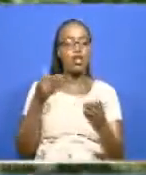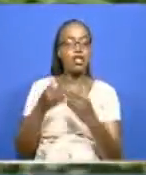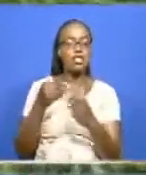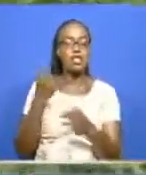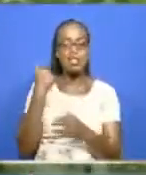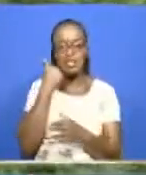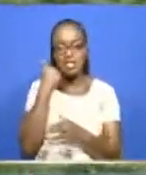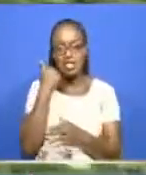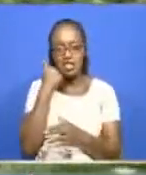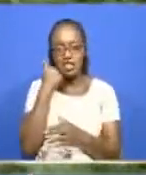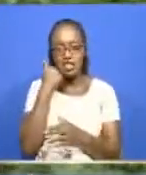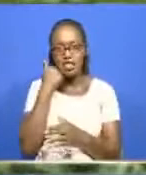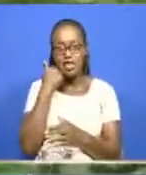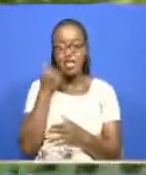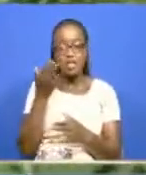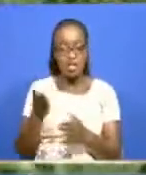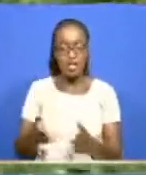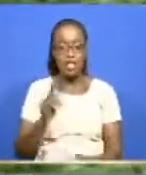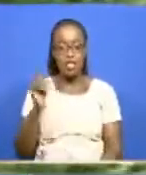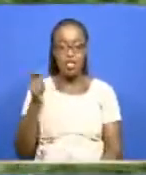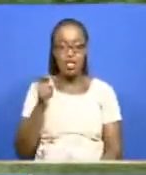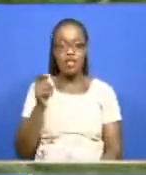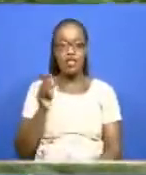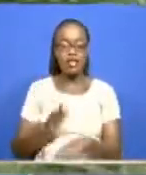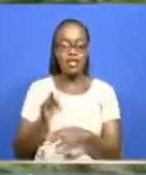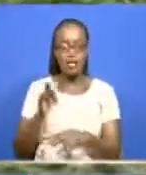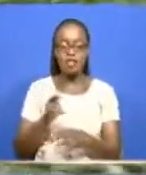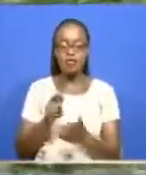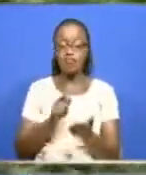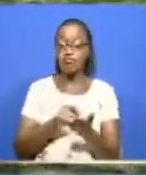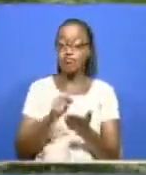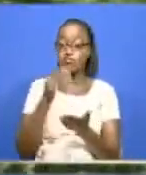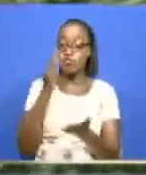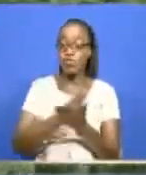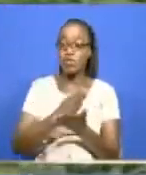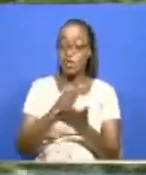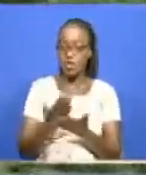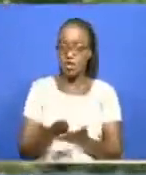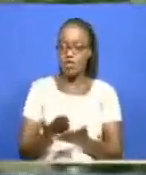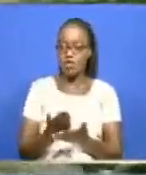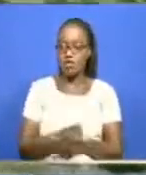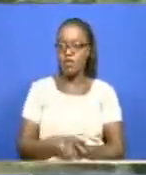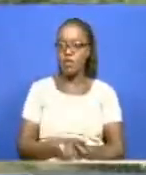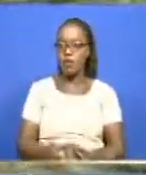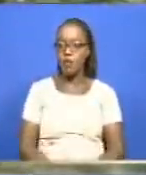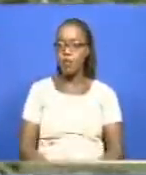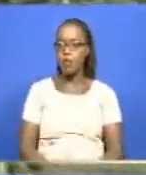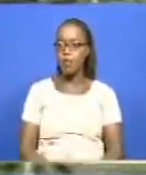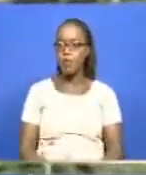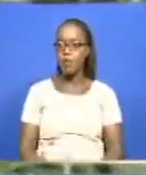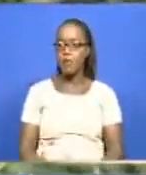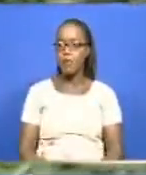viral disease present in Kenya that attacks the crop. O'Brien Kiman for Lunchtime, Business News.